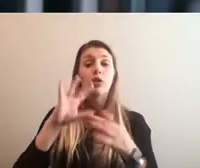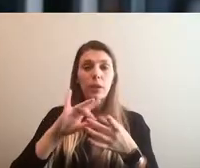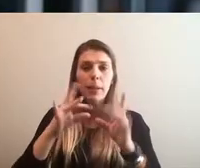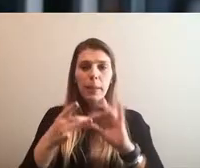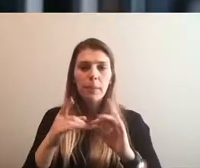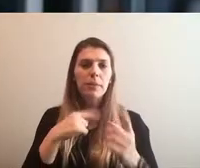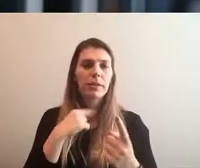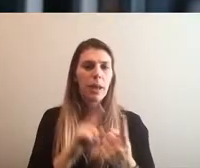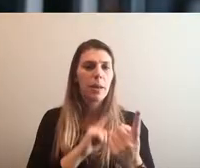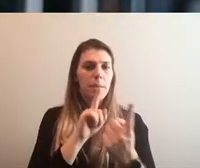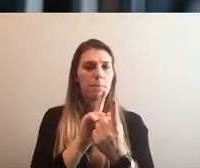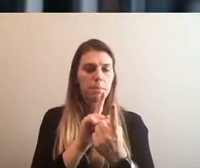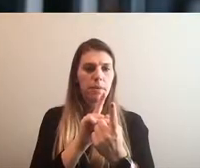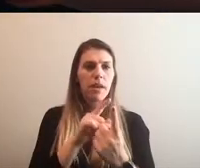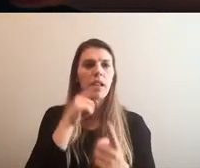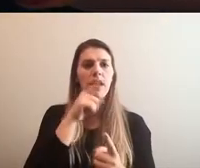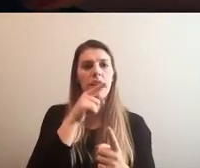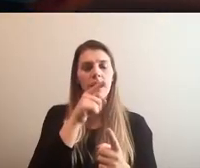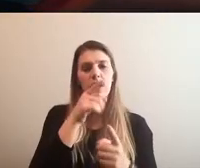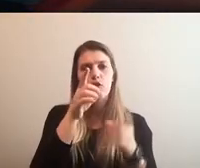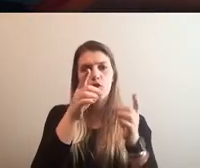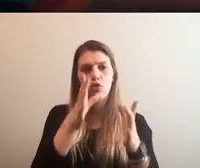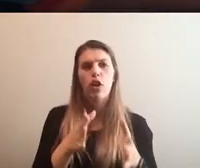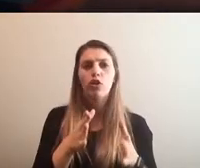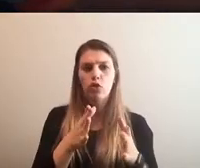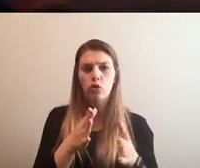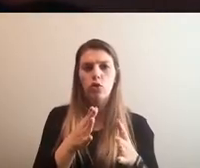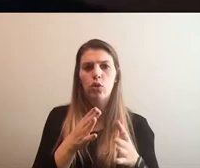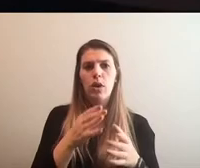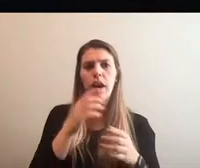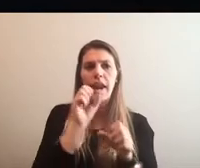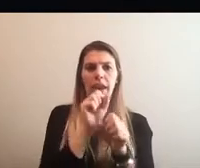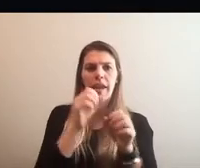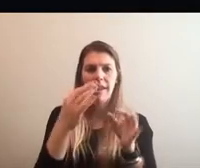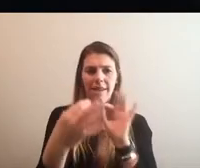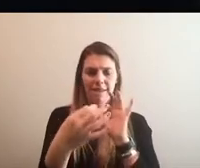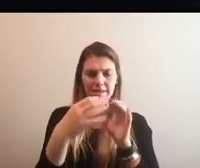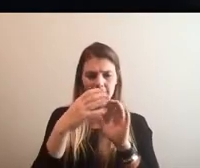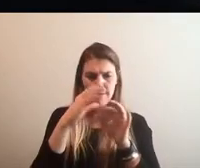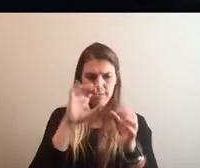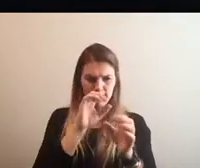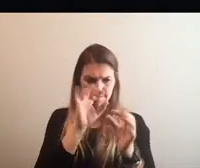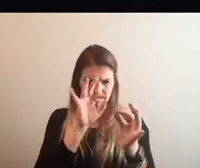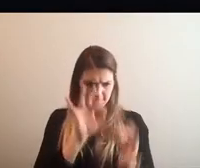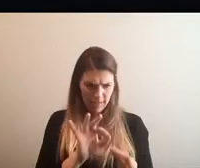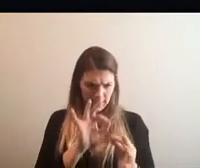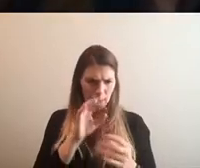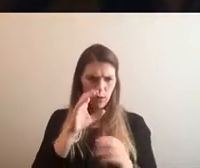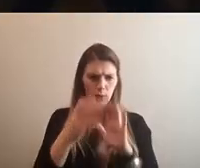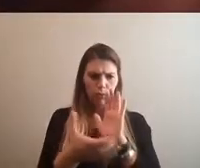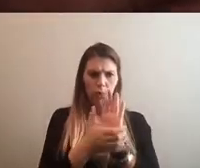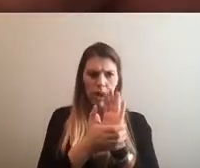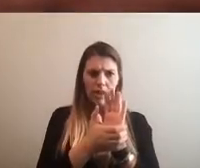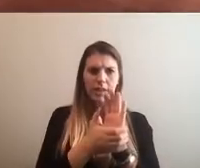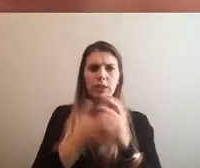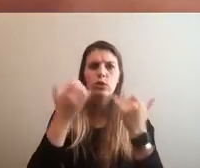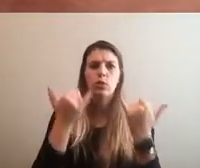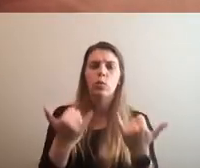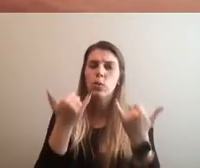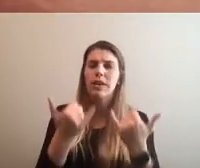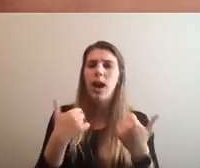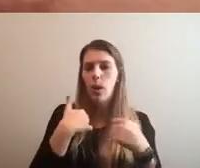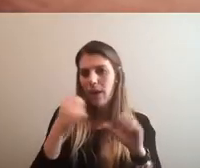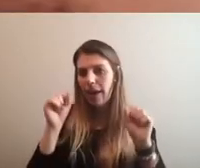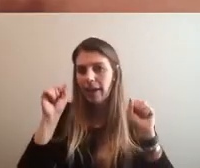a clinical director that fitted me for braces. It's at least getting me where I